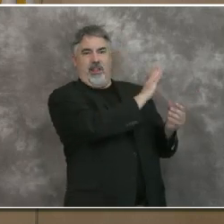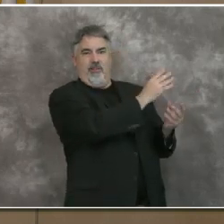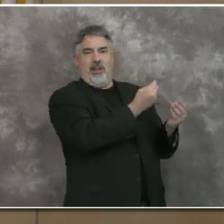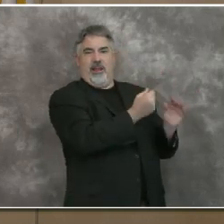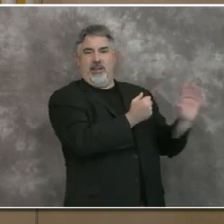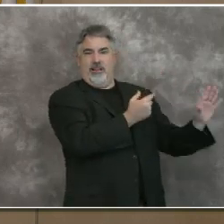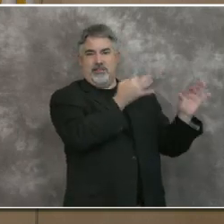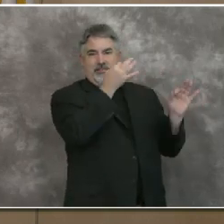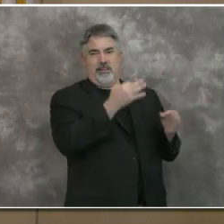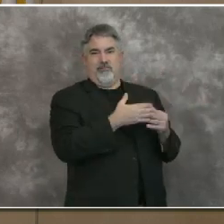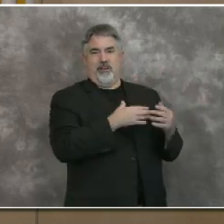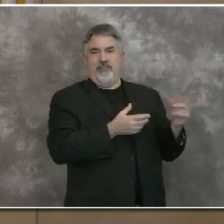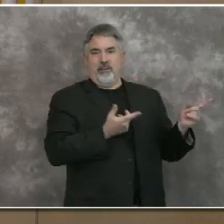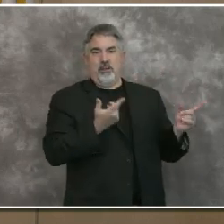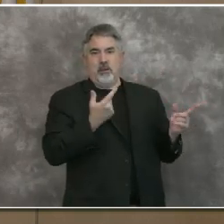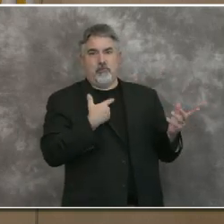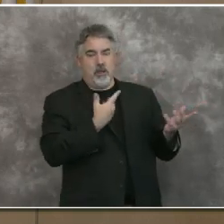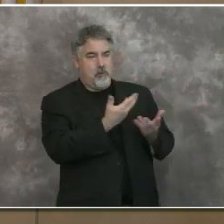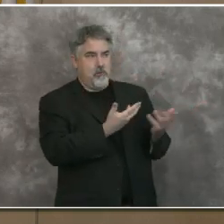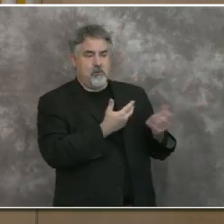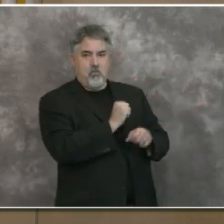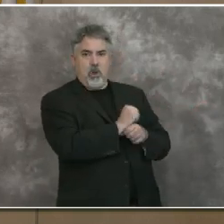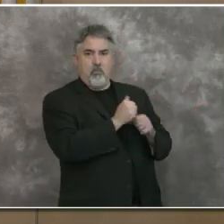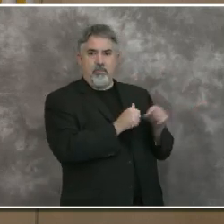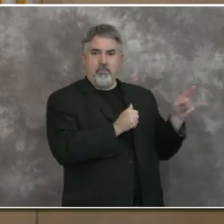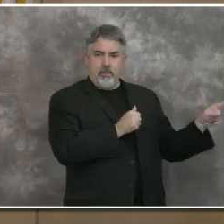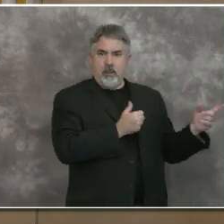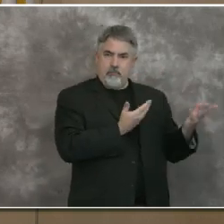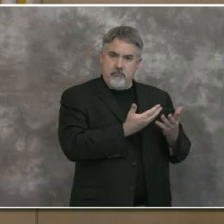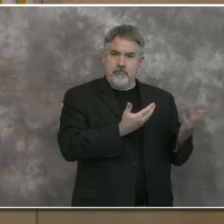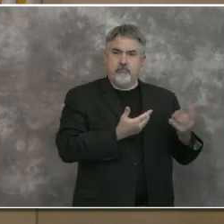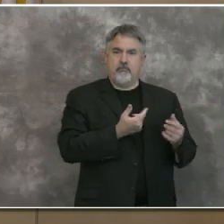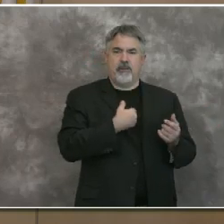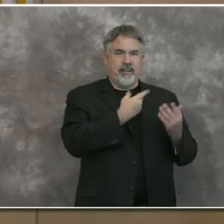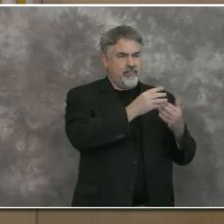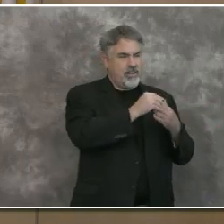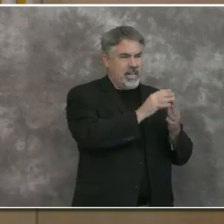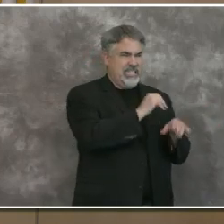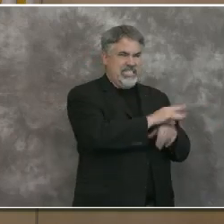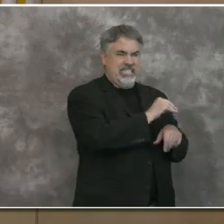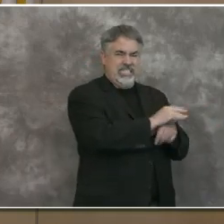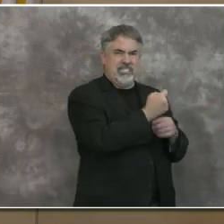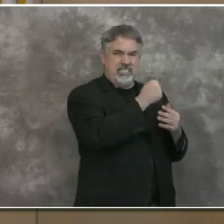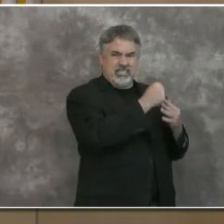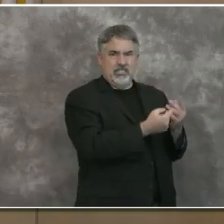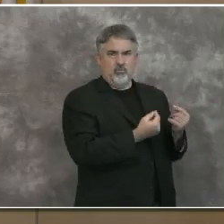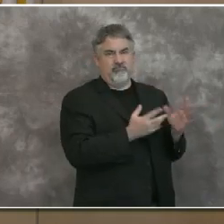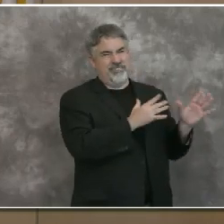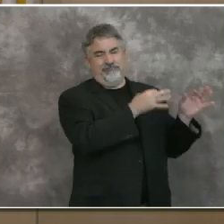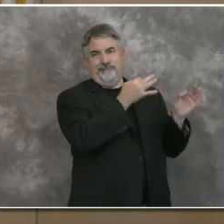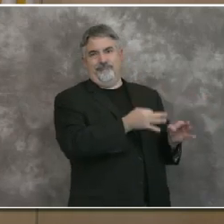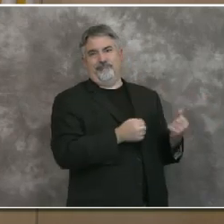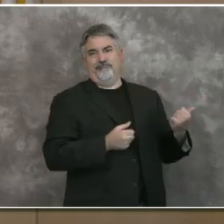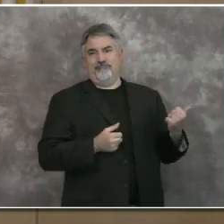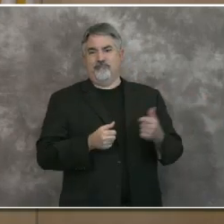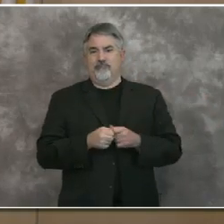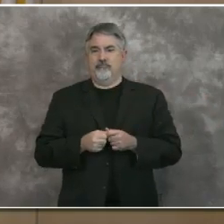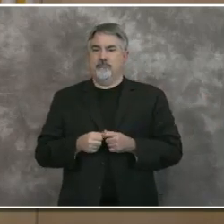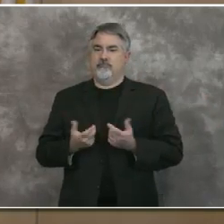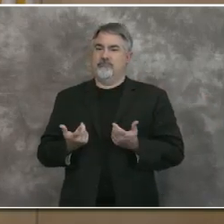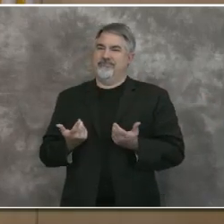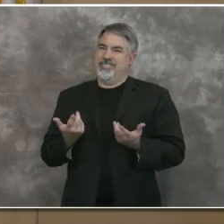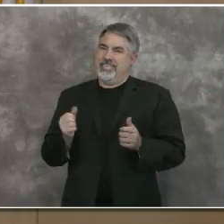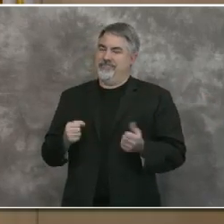review those plans with them and provide guidance and advice where possible. Okay, thank you.